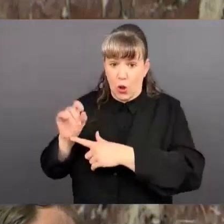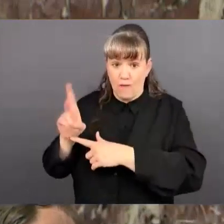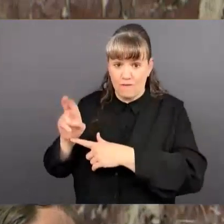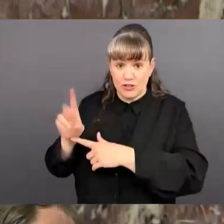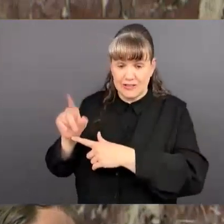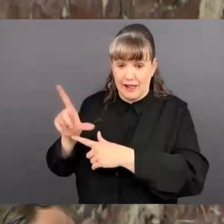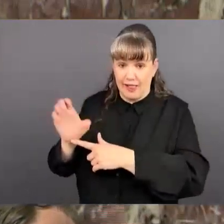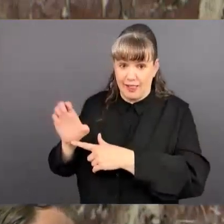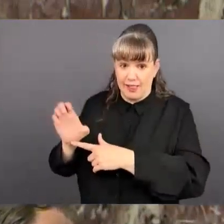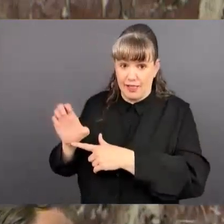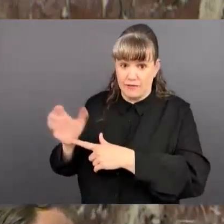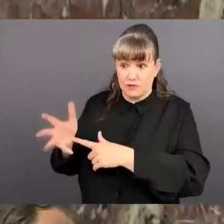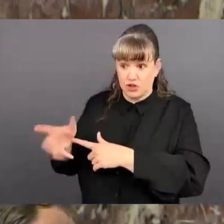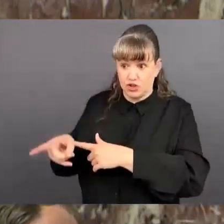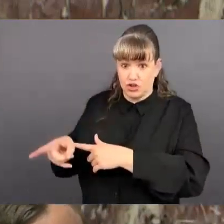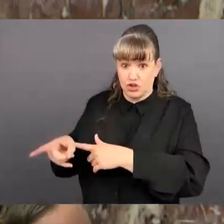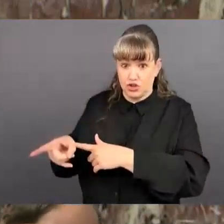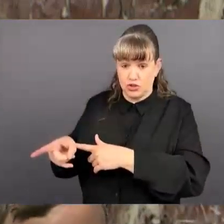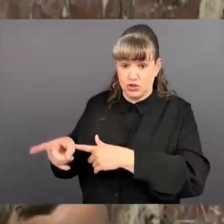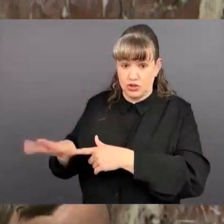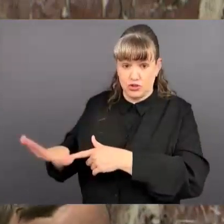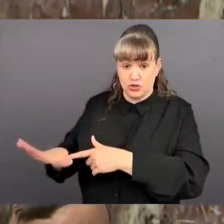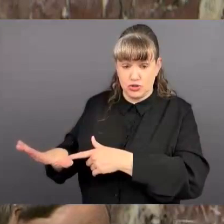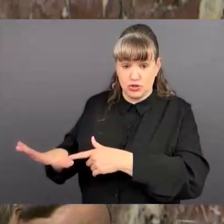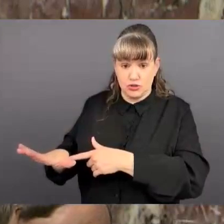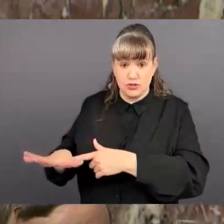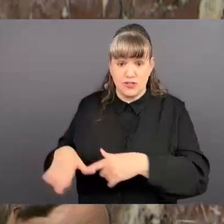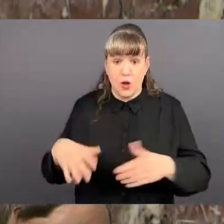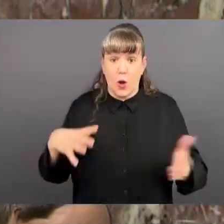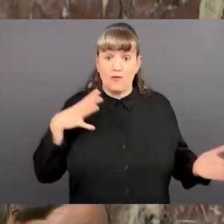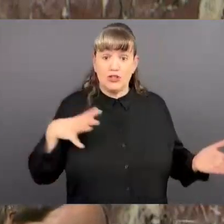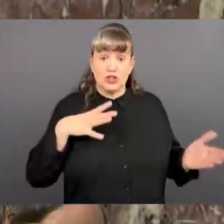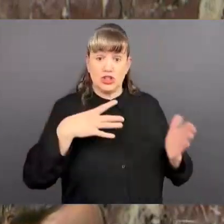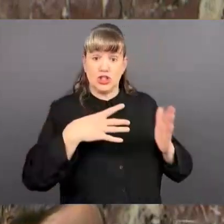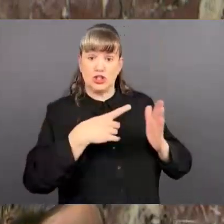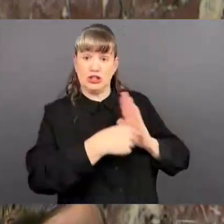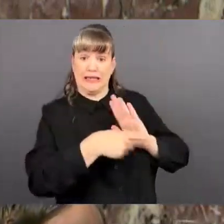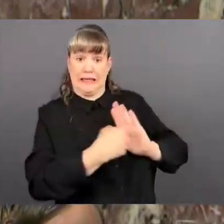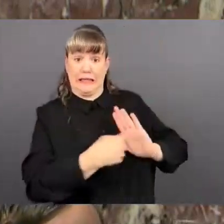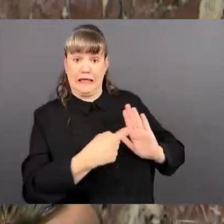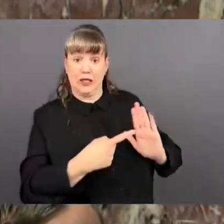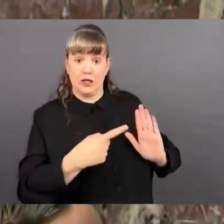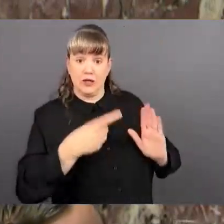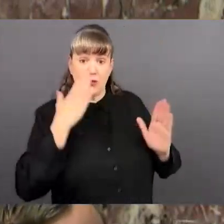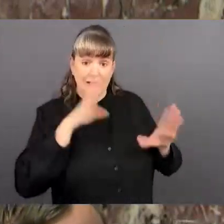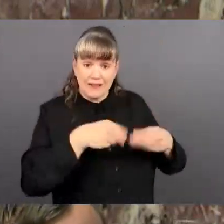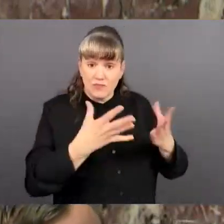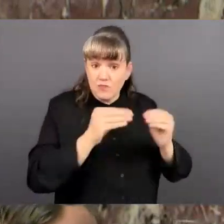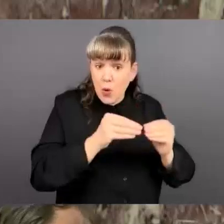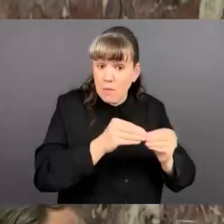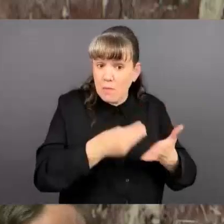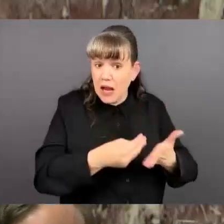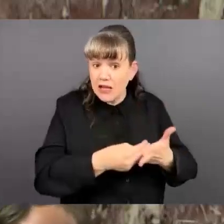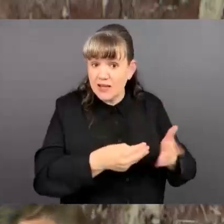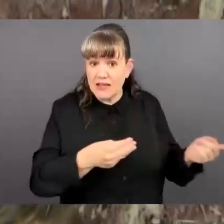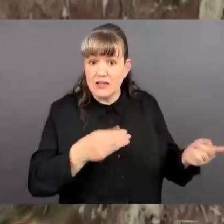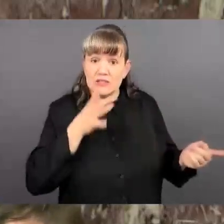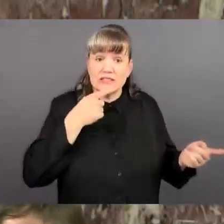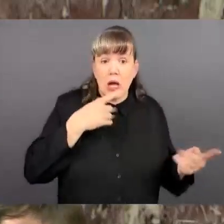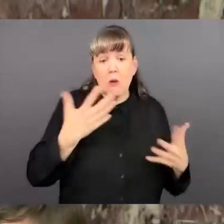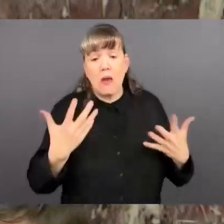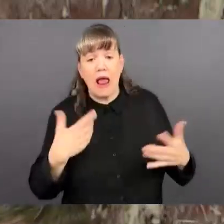The official critic was asked if she would give more money, and she said, no, I'm going to do things differently. I'm